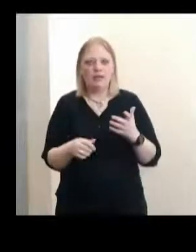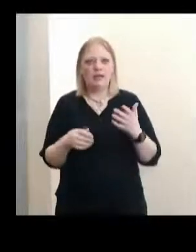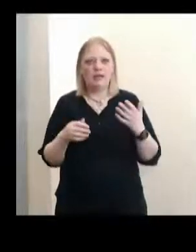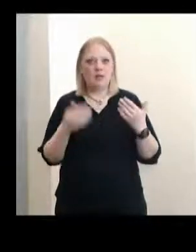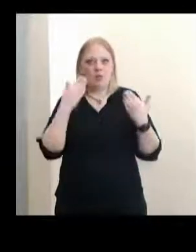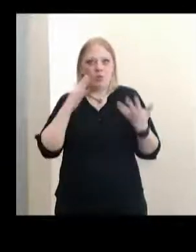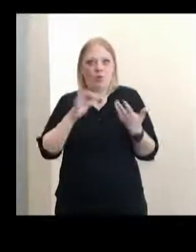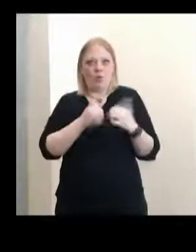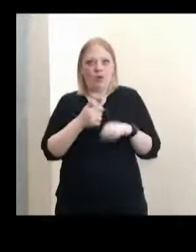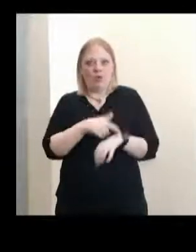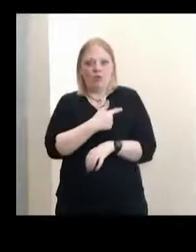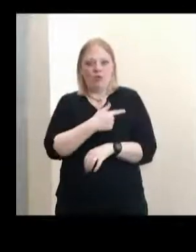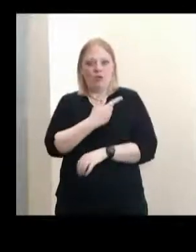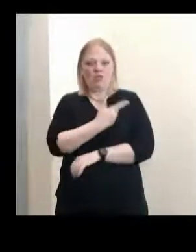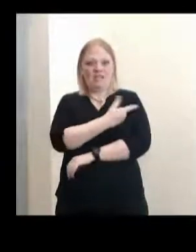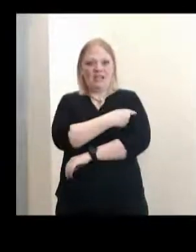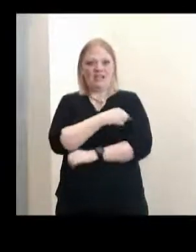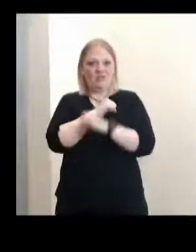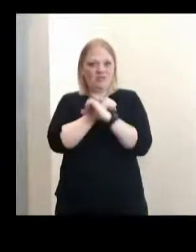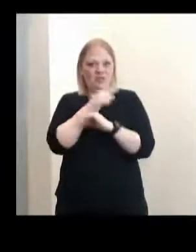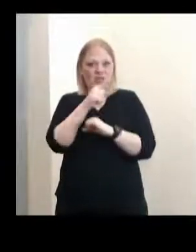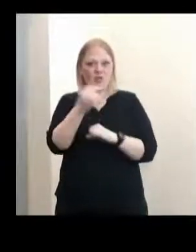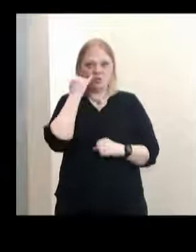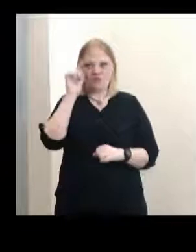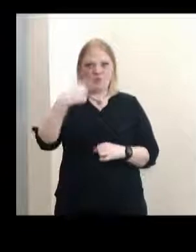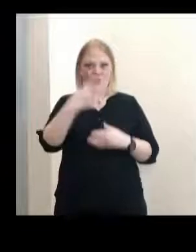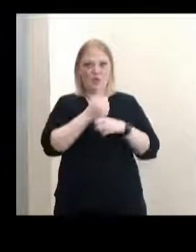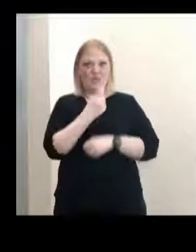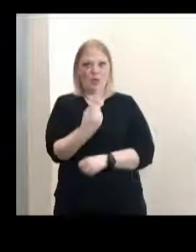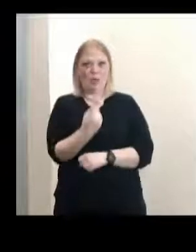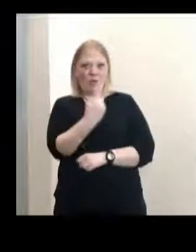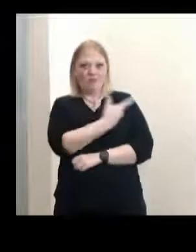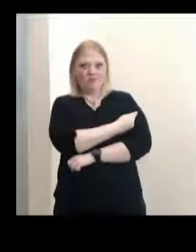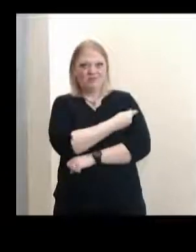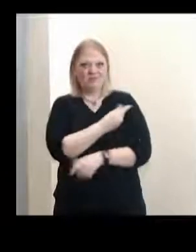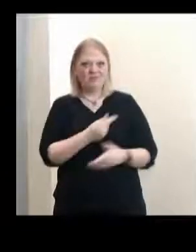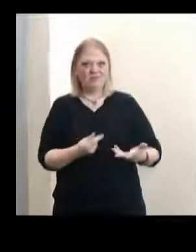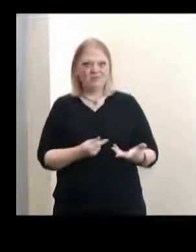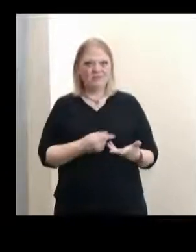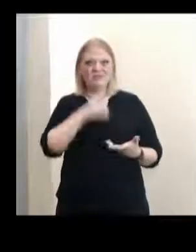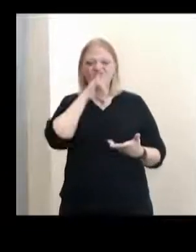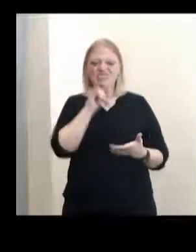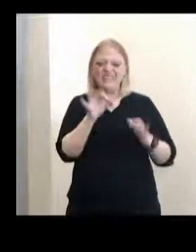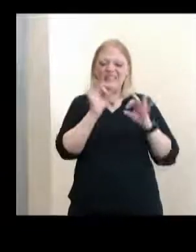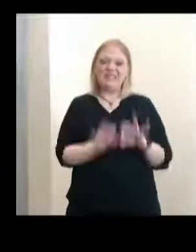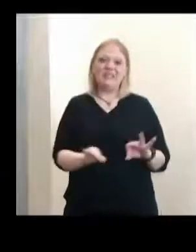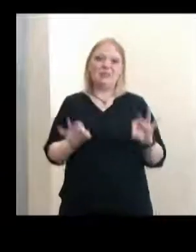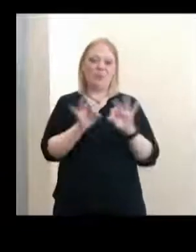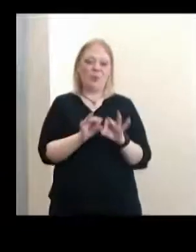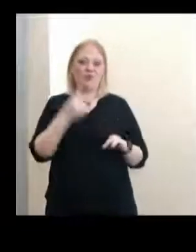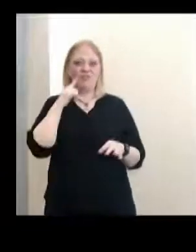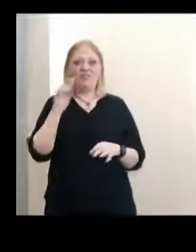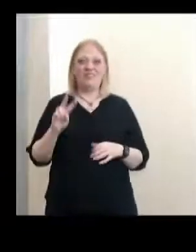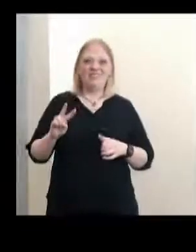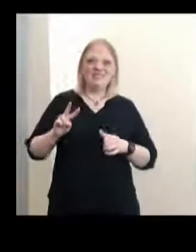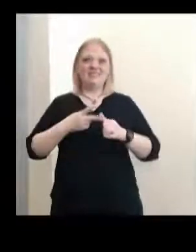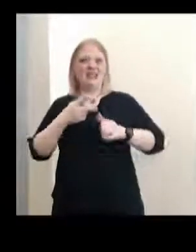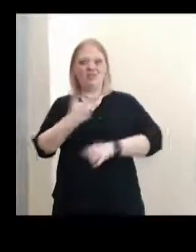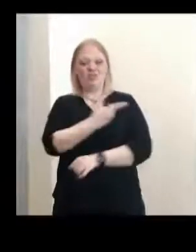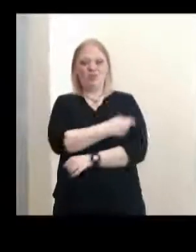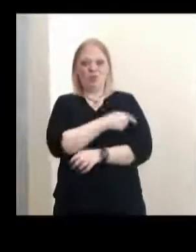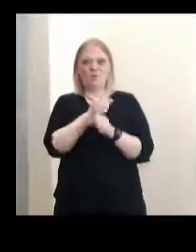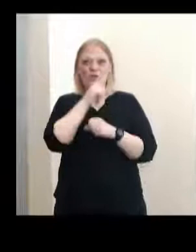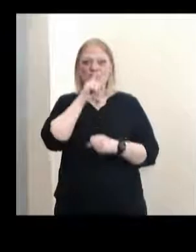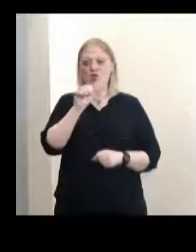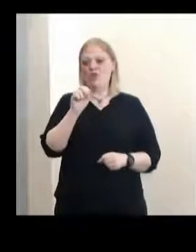the vaccine will protect you if you only receive 1 dose. And it's really important to get this second dose to make sure that your